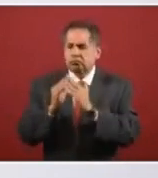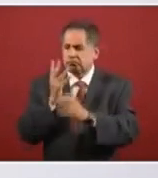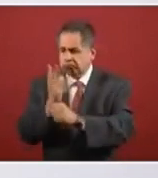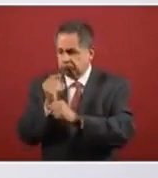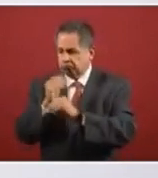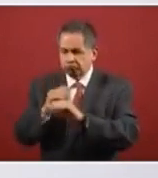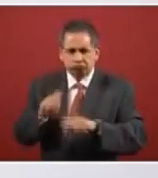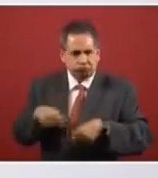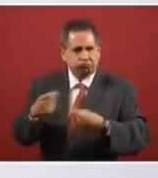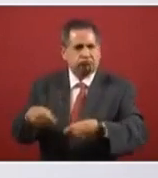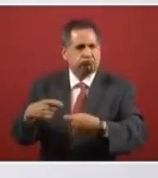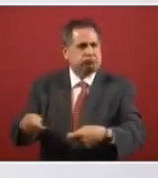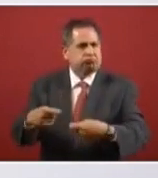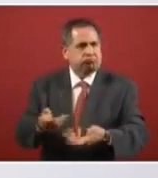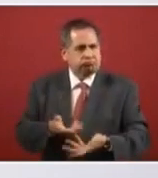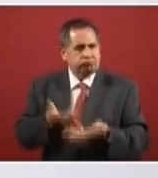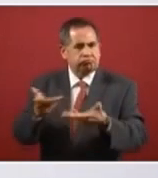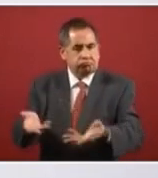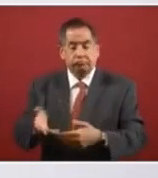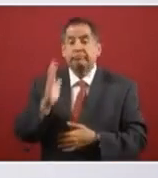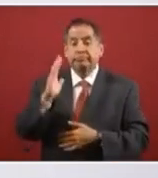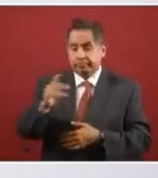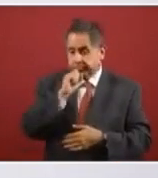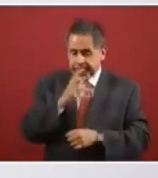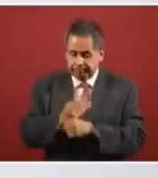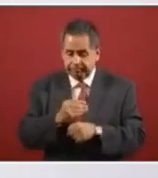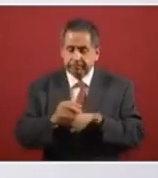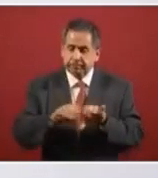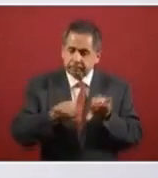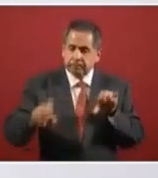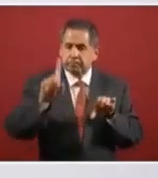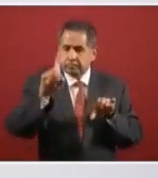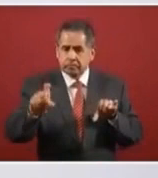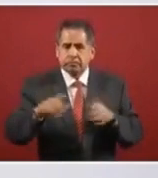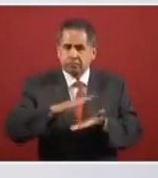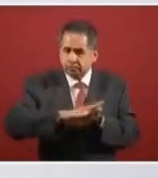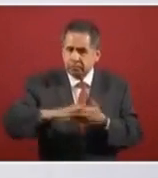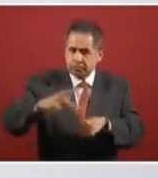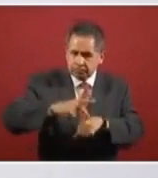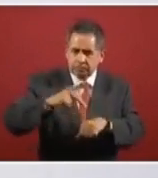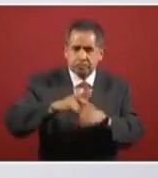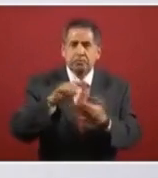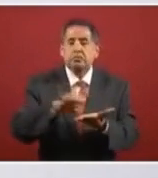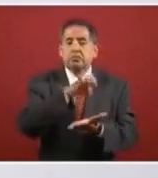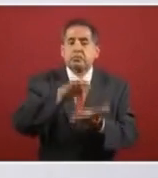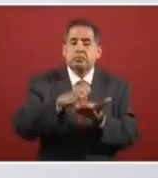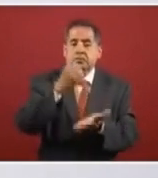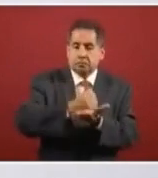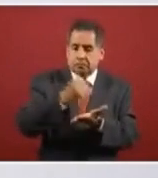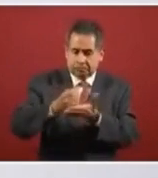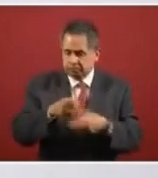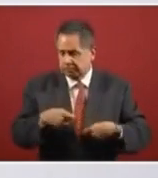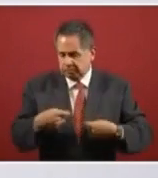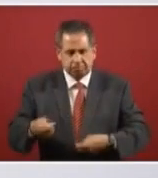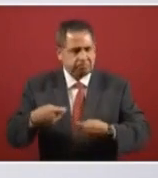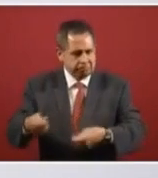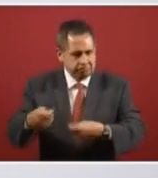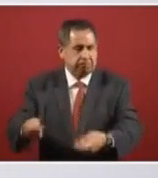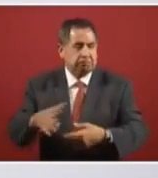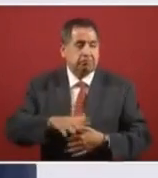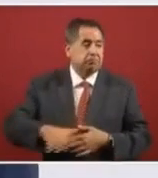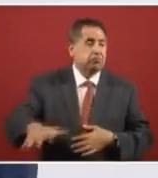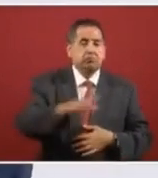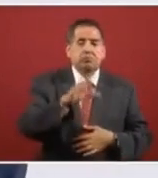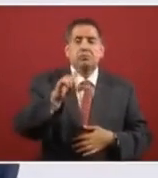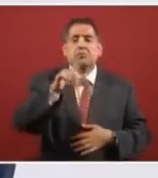supported 7,000 families with and they're introducing drainage pavement and